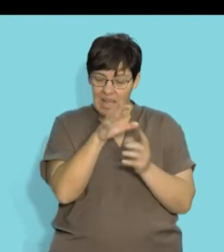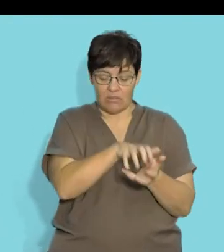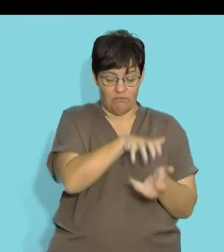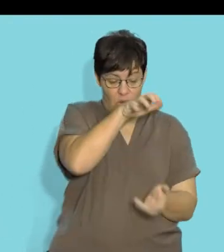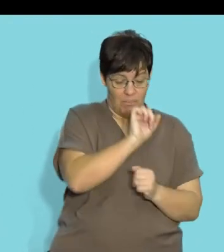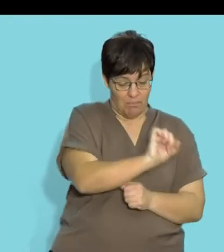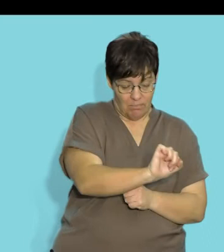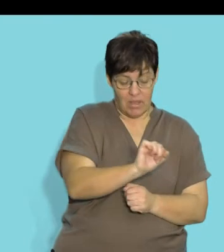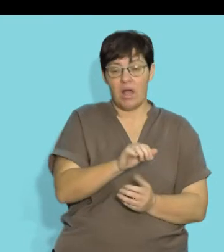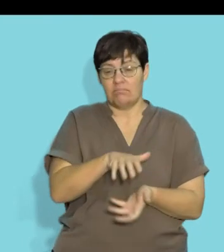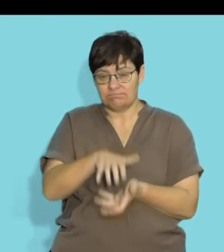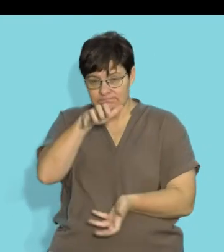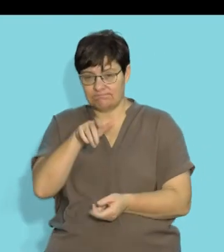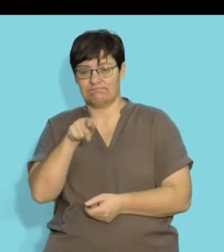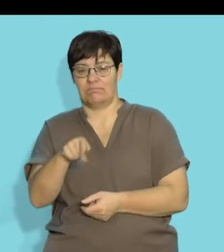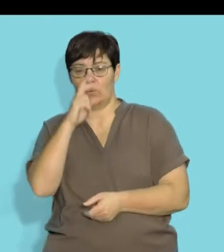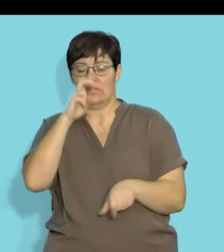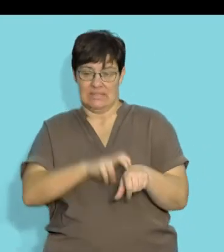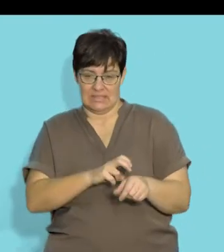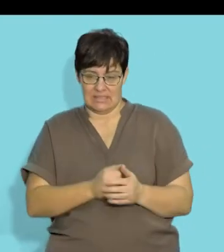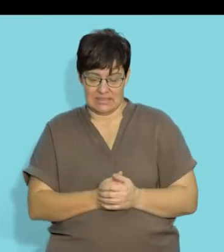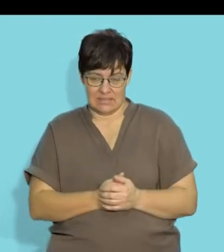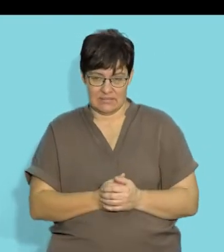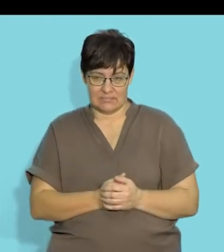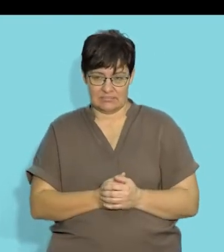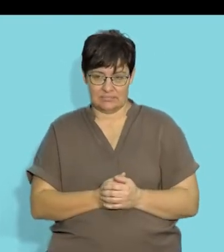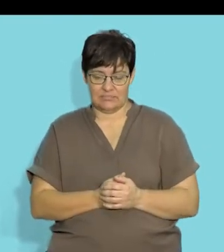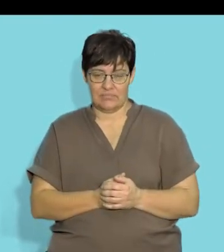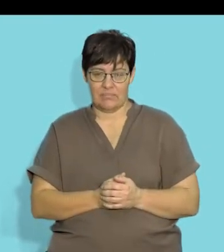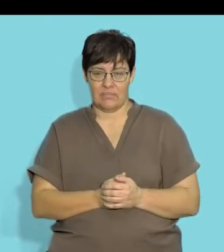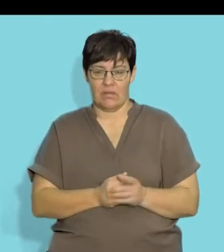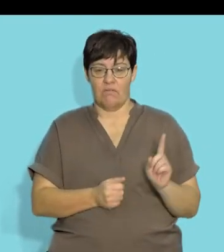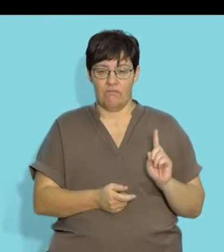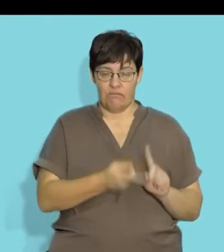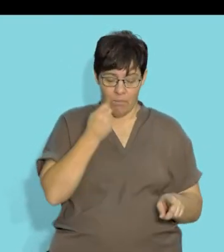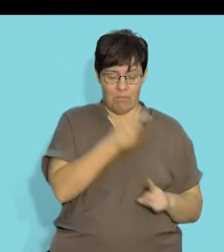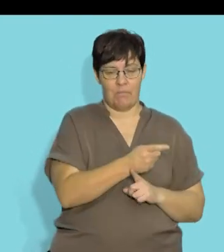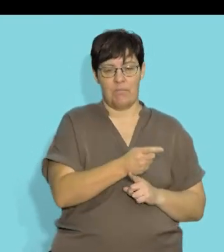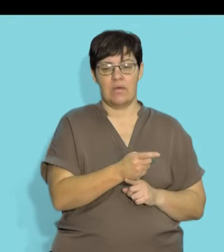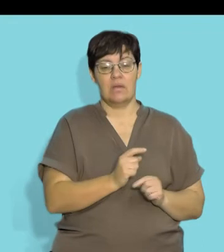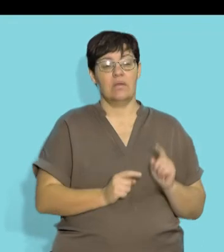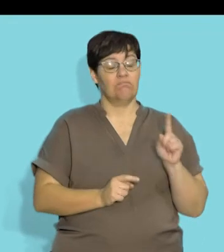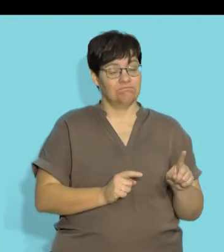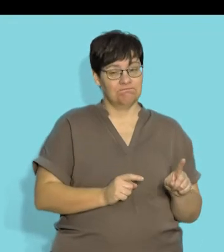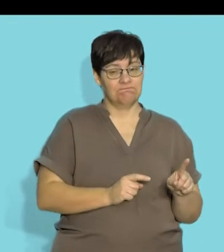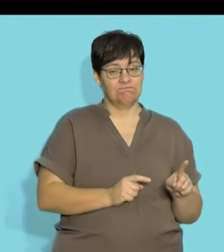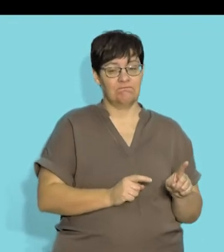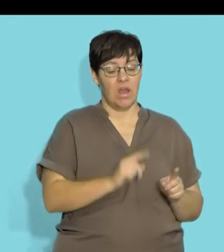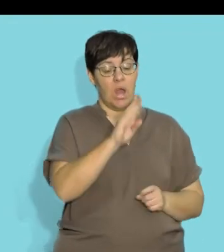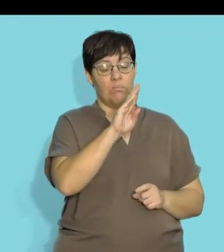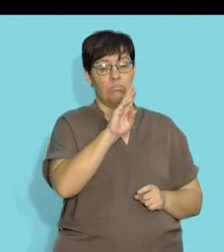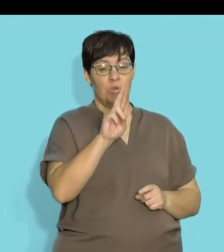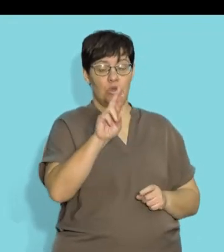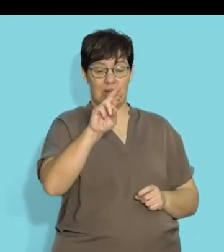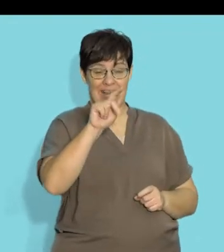solution of the known concentration. This is our standard solution. From the titration, the one that came off from the burette, okay, and